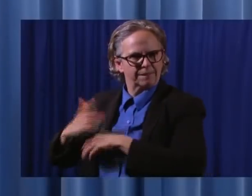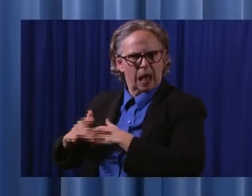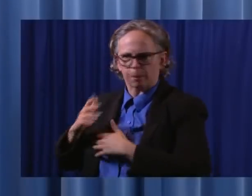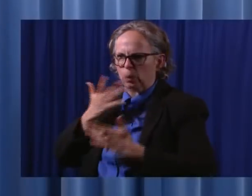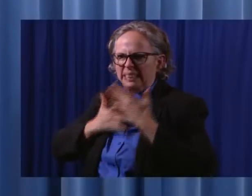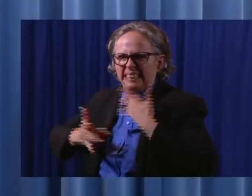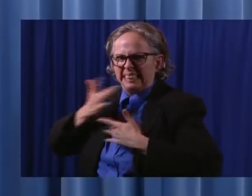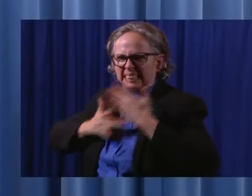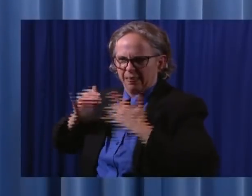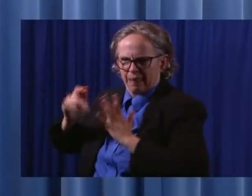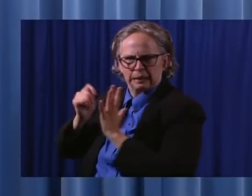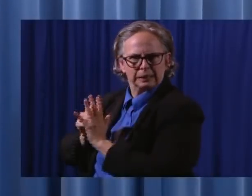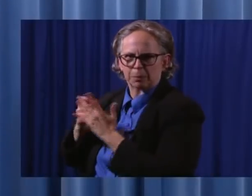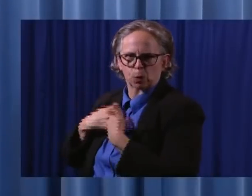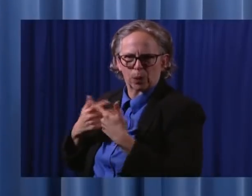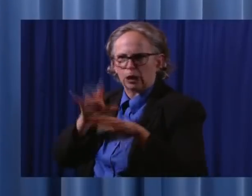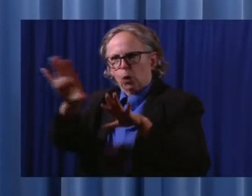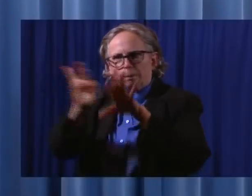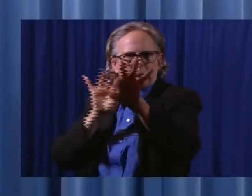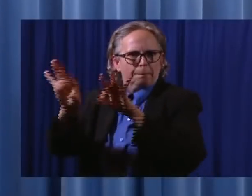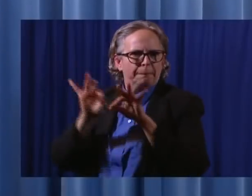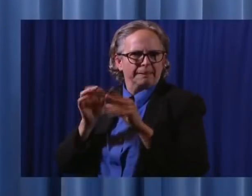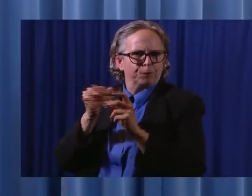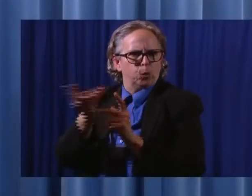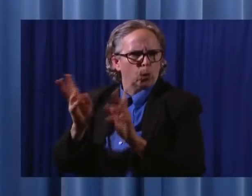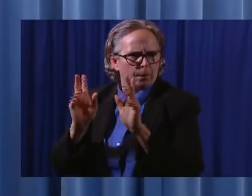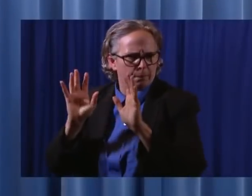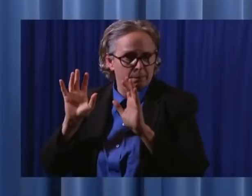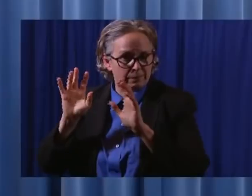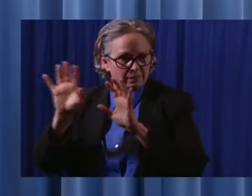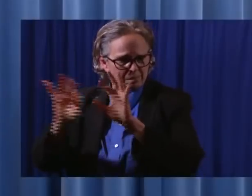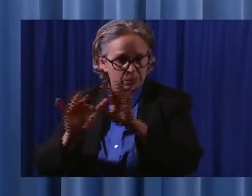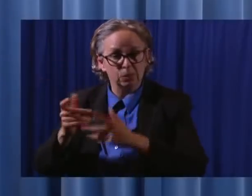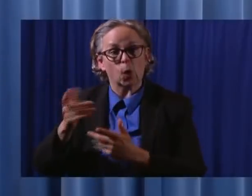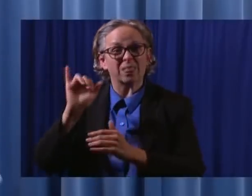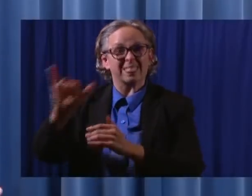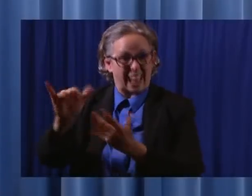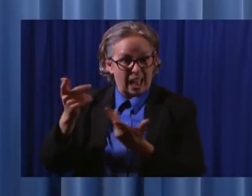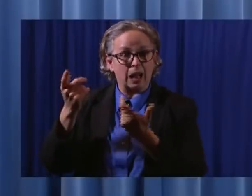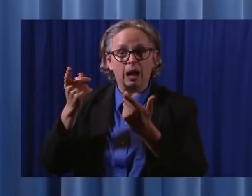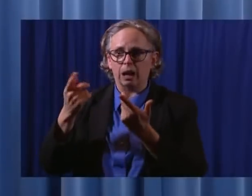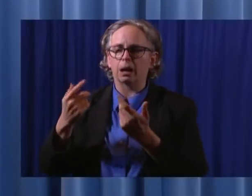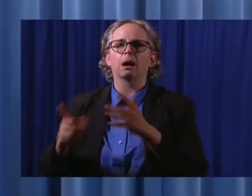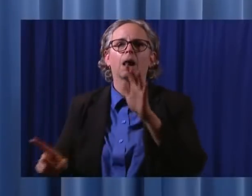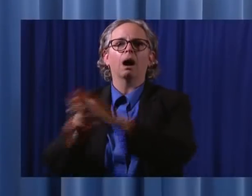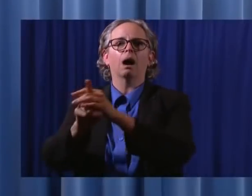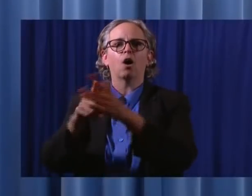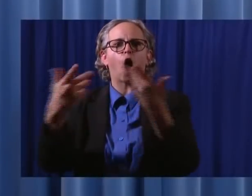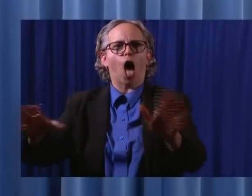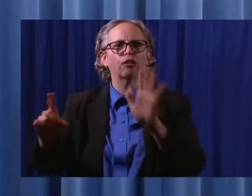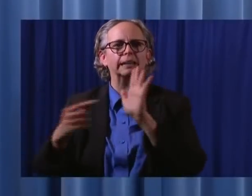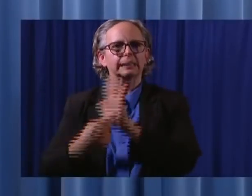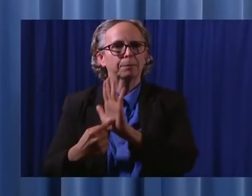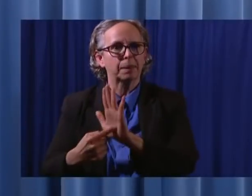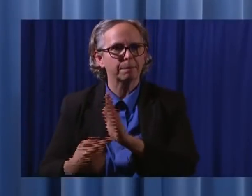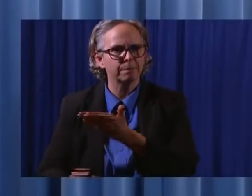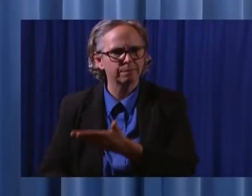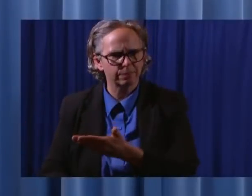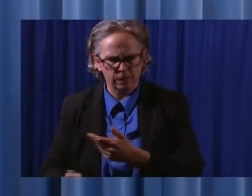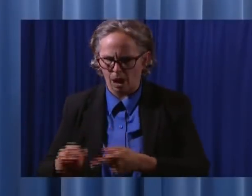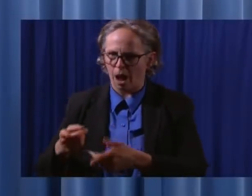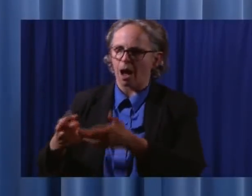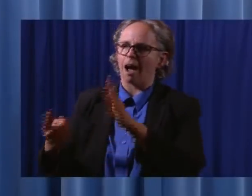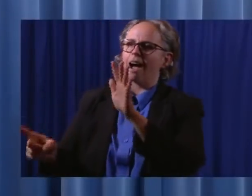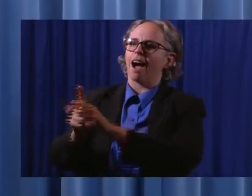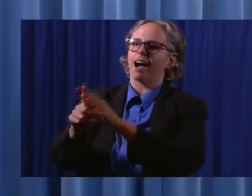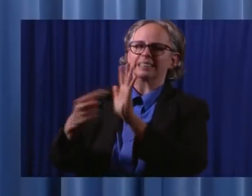tests. And so the people who were tested were people who had symptoms. You had symptoms, you got tested. Today,